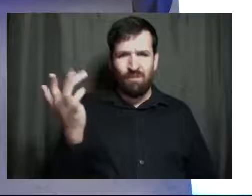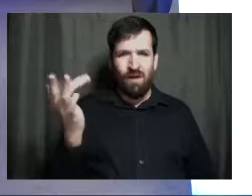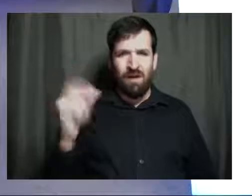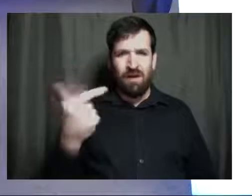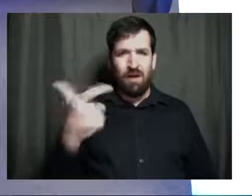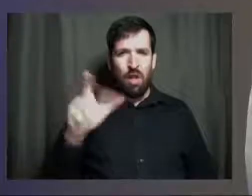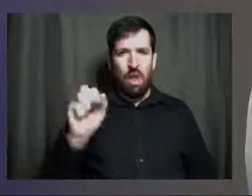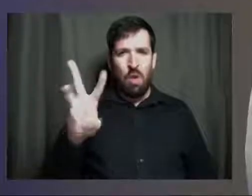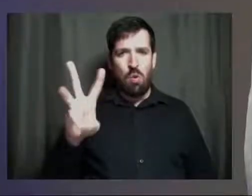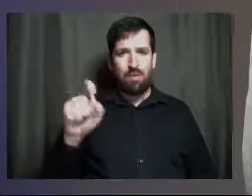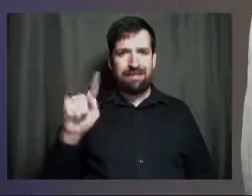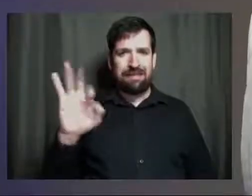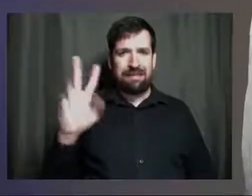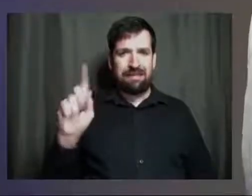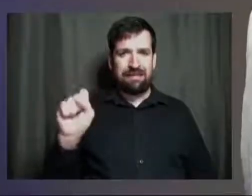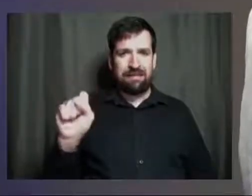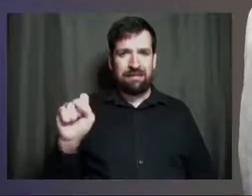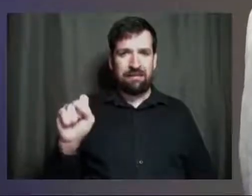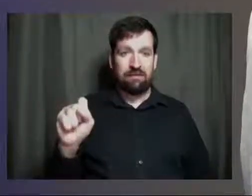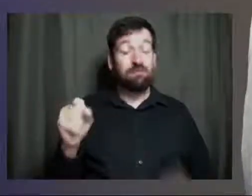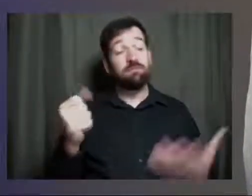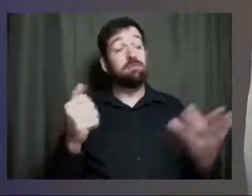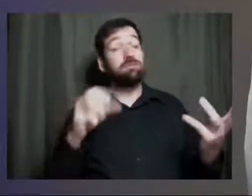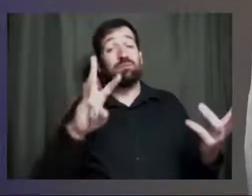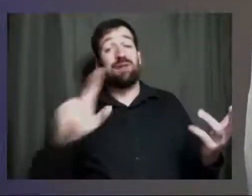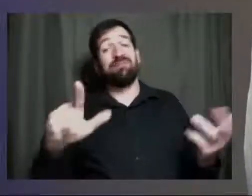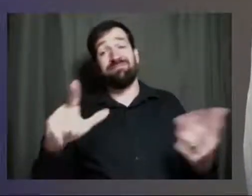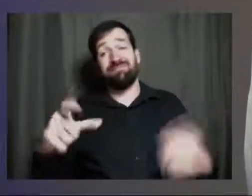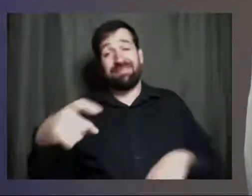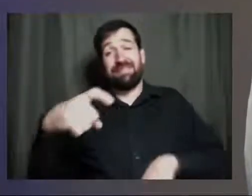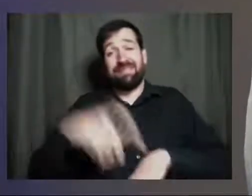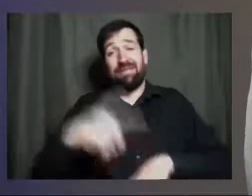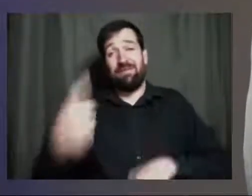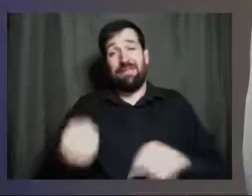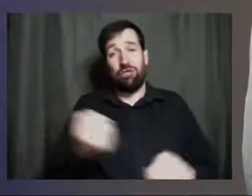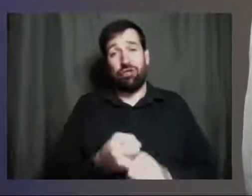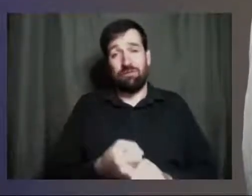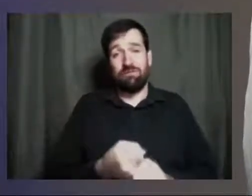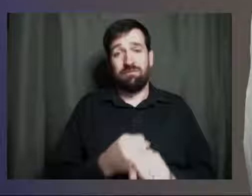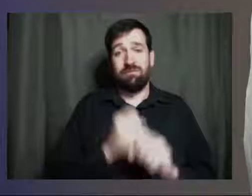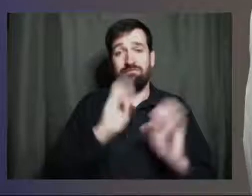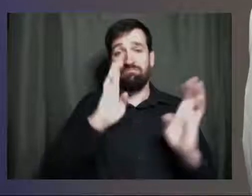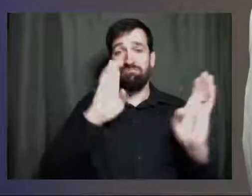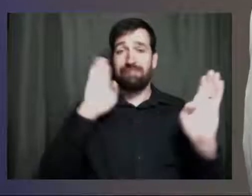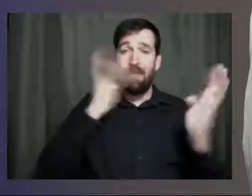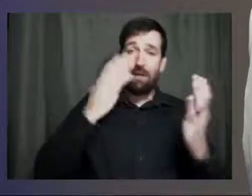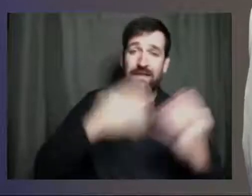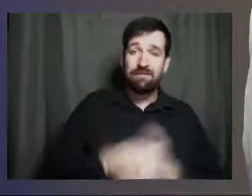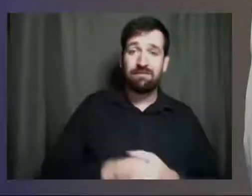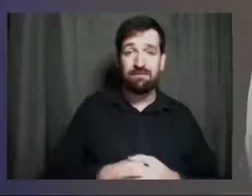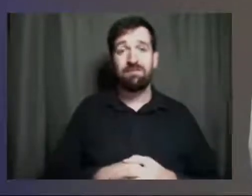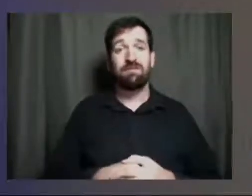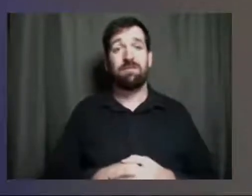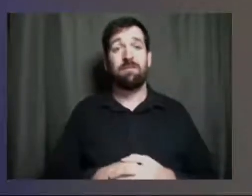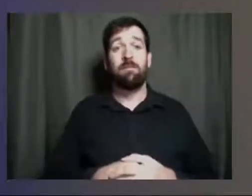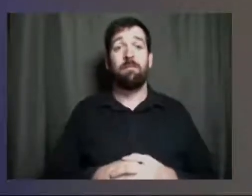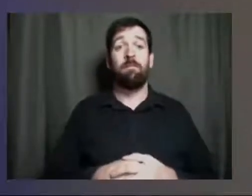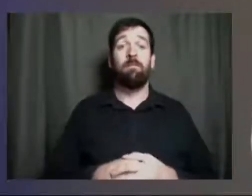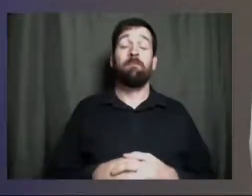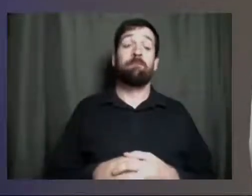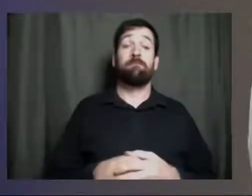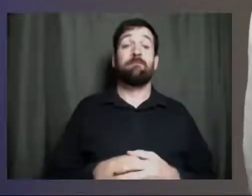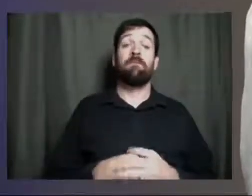that. It is glow stick season with the Halloween. And these are,